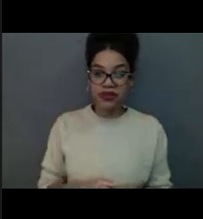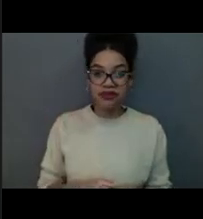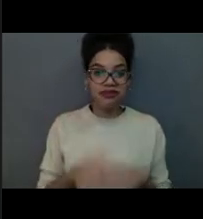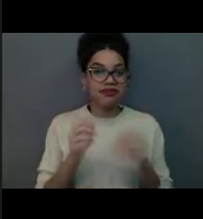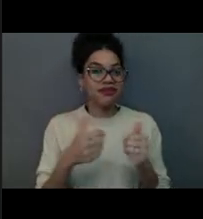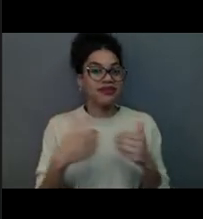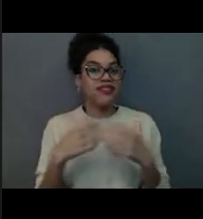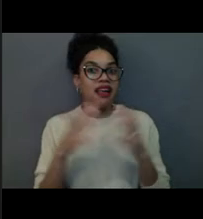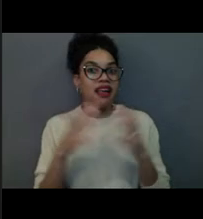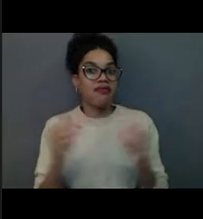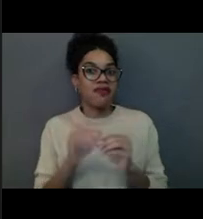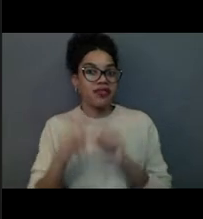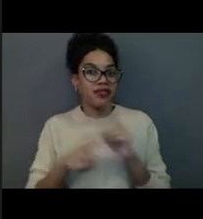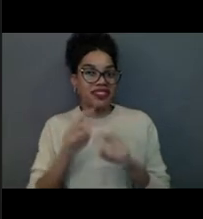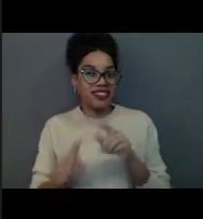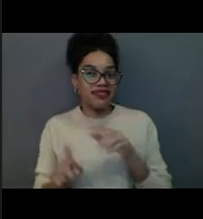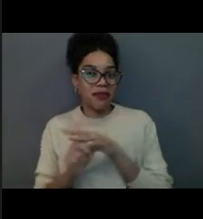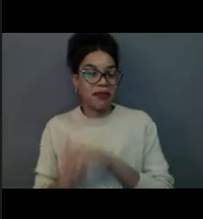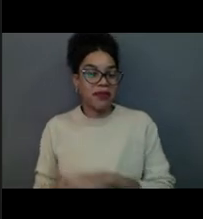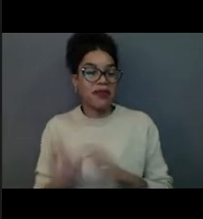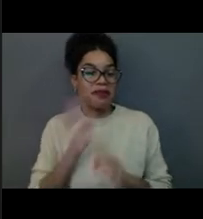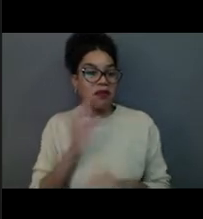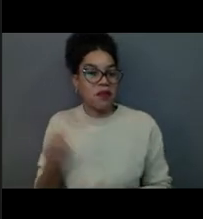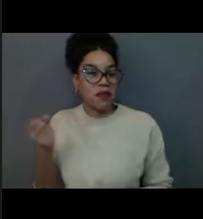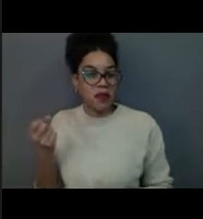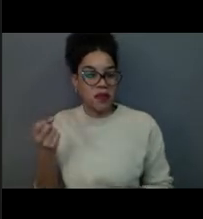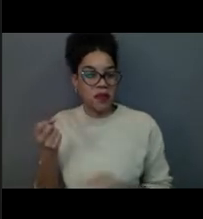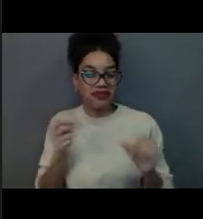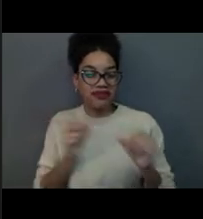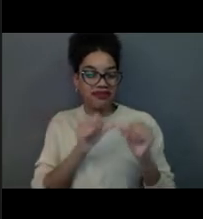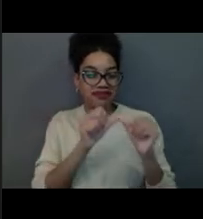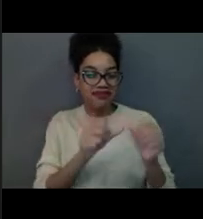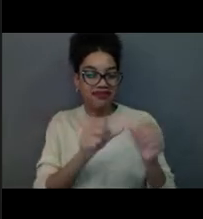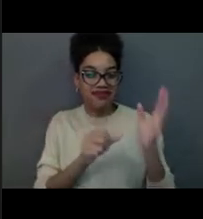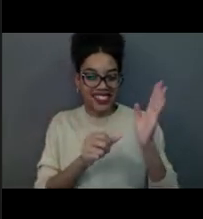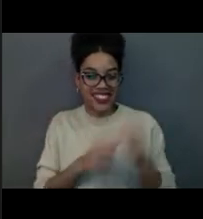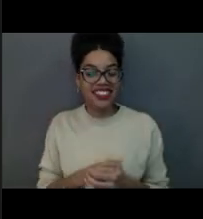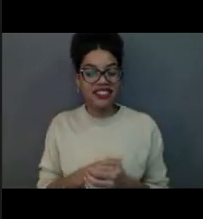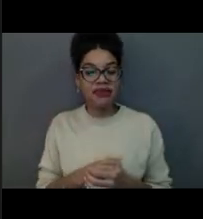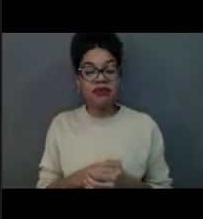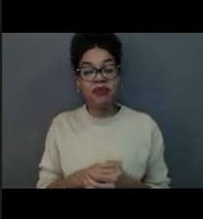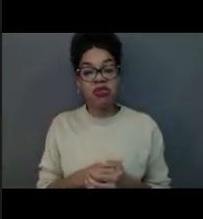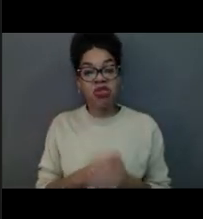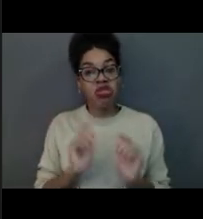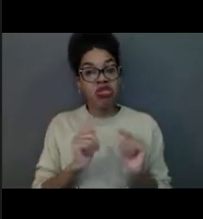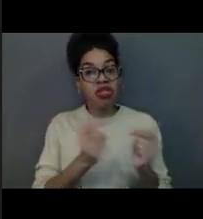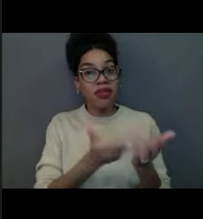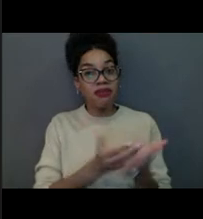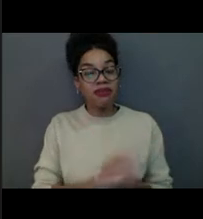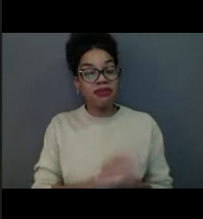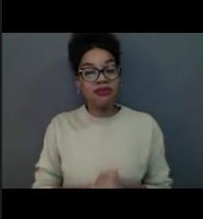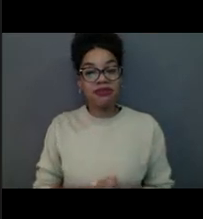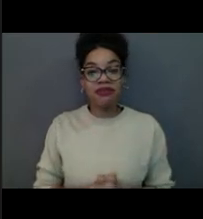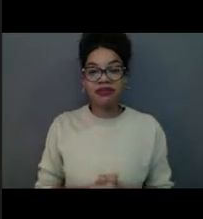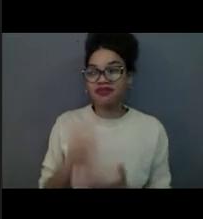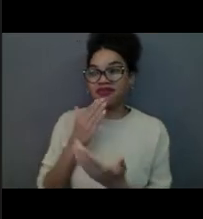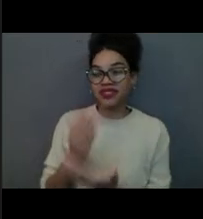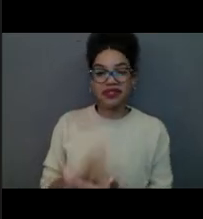lot more, we have many more questions, but I'm gonna save them because I know you have some fun stuff to share with us. So I'm gonna turn it back to you, Whitney. Thank